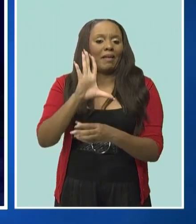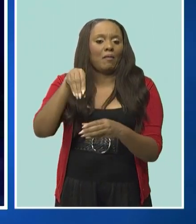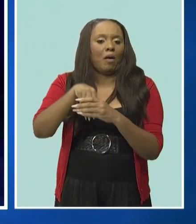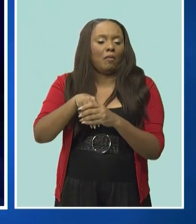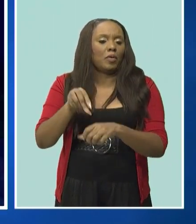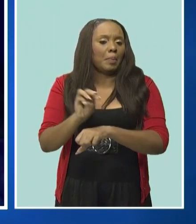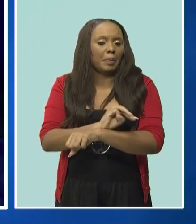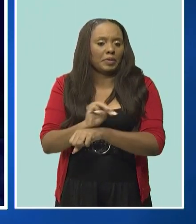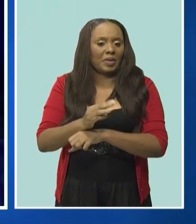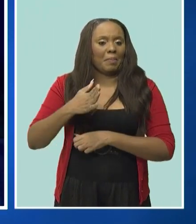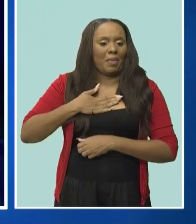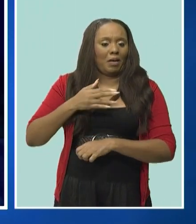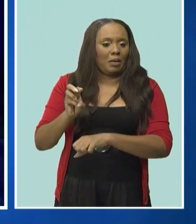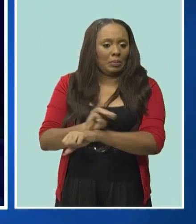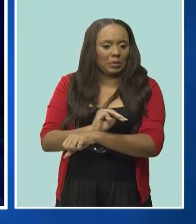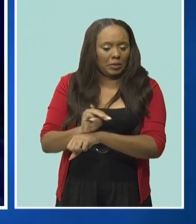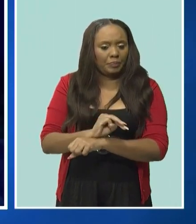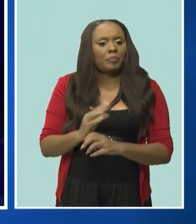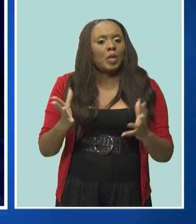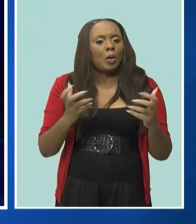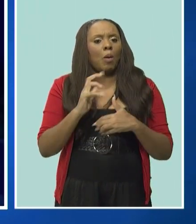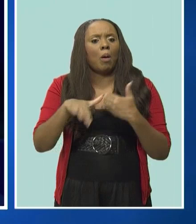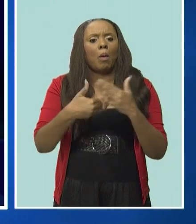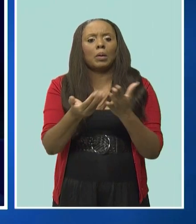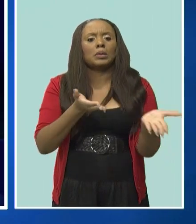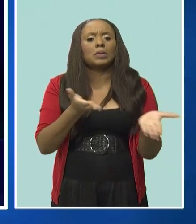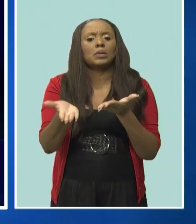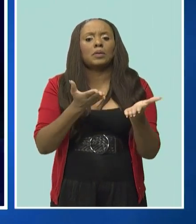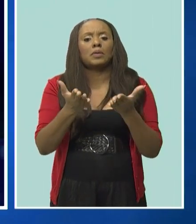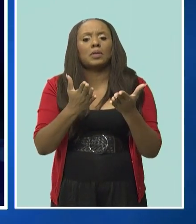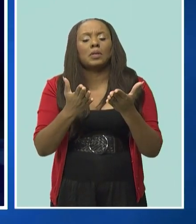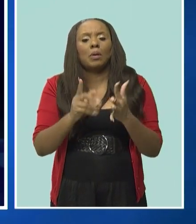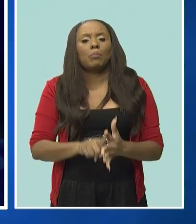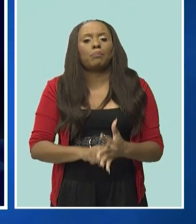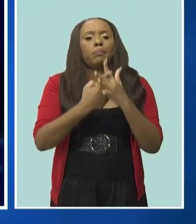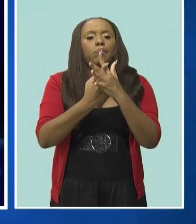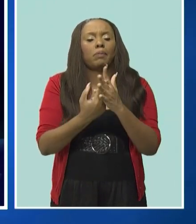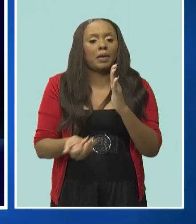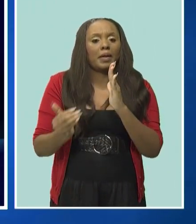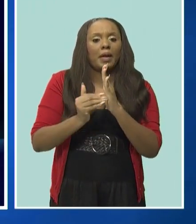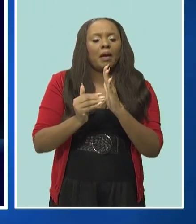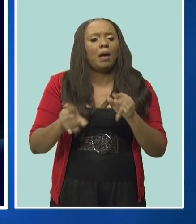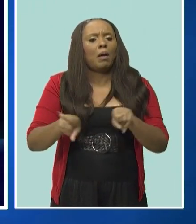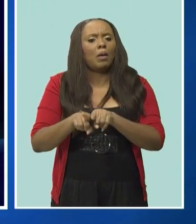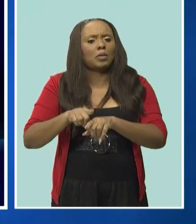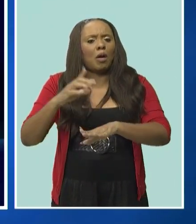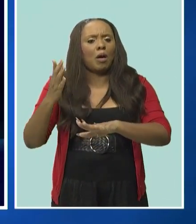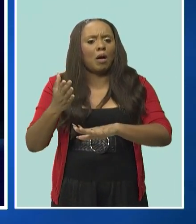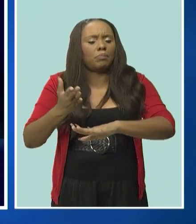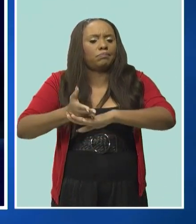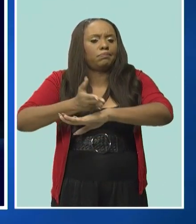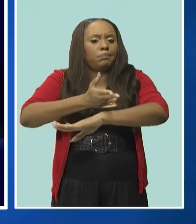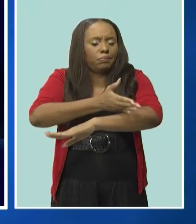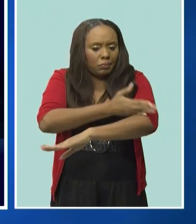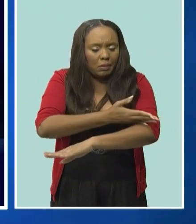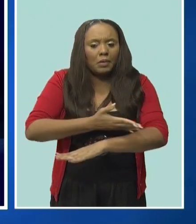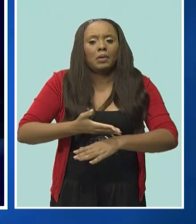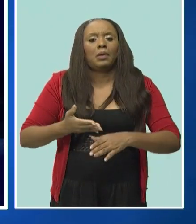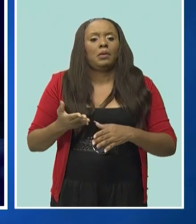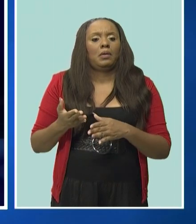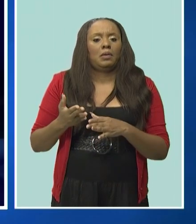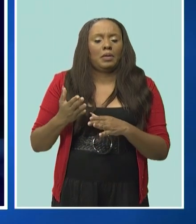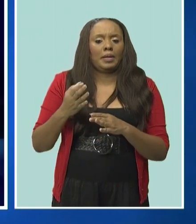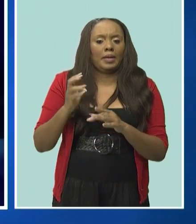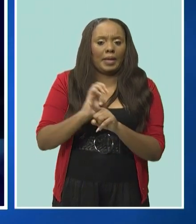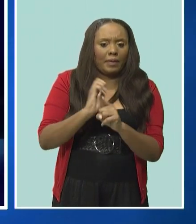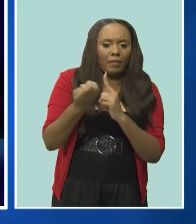bring back the services back online, but also to upgrade and enhance the cybersecurity scenario, situation and environment